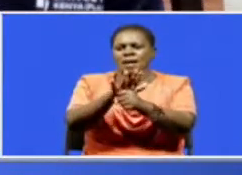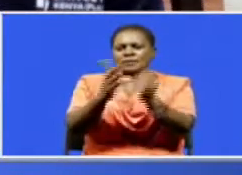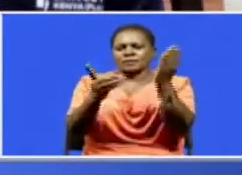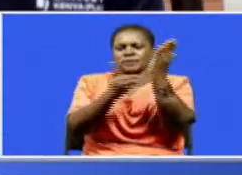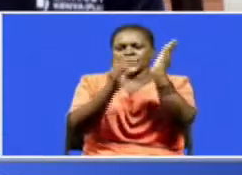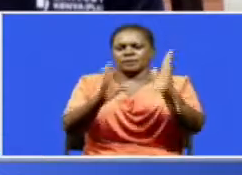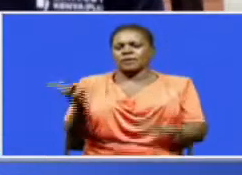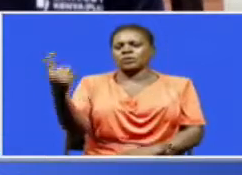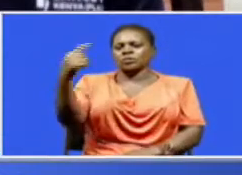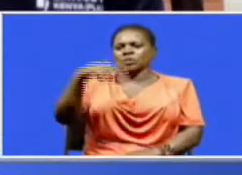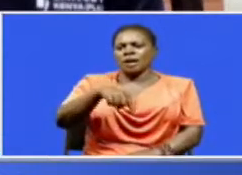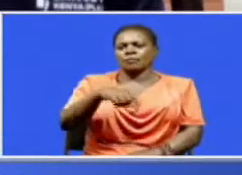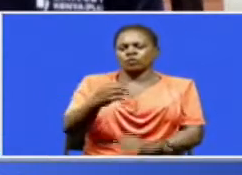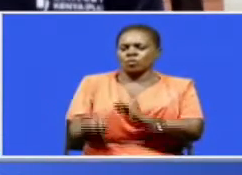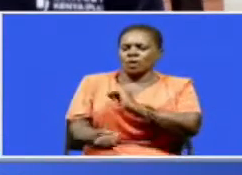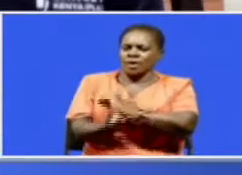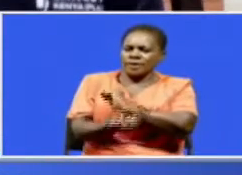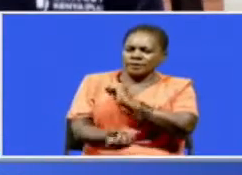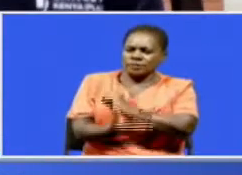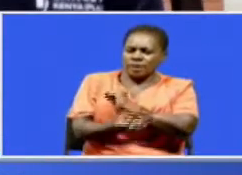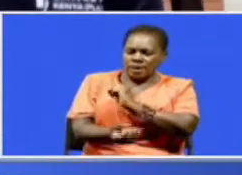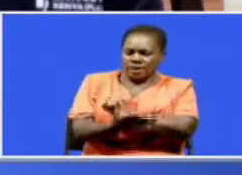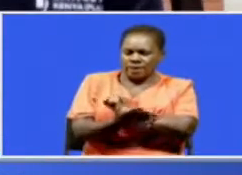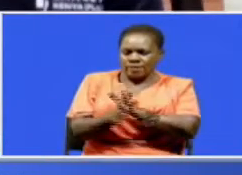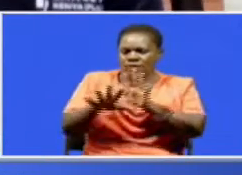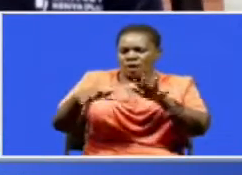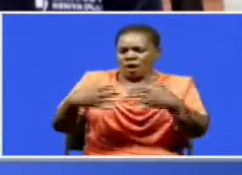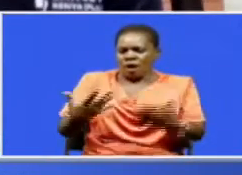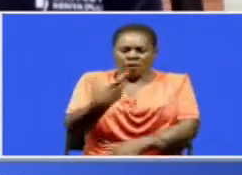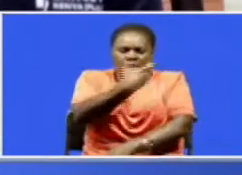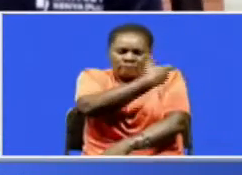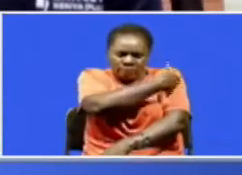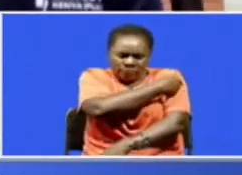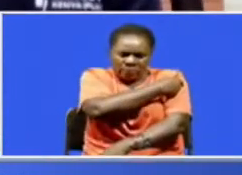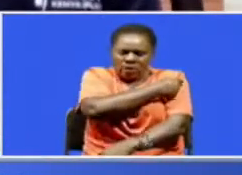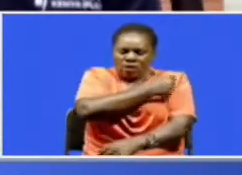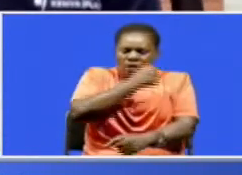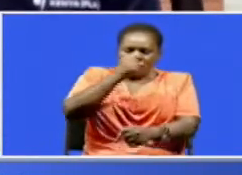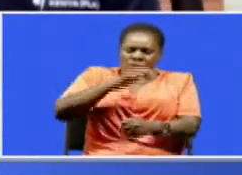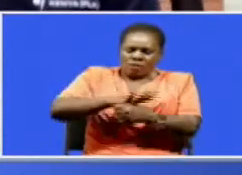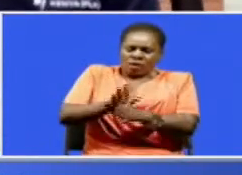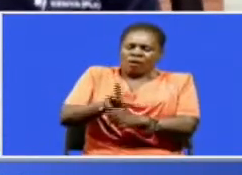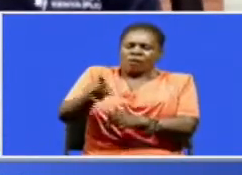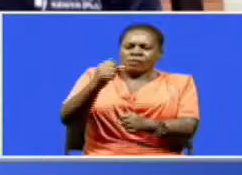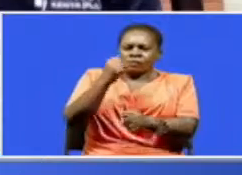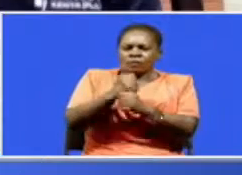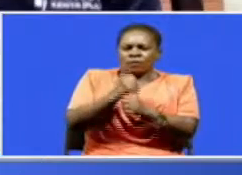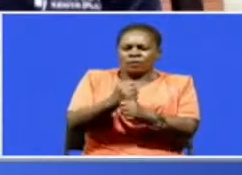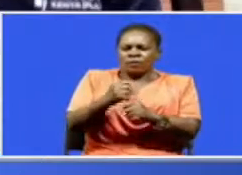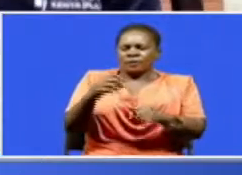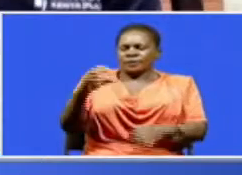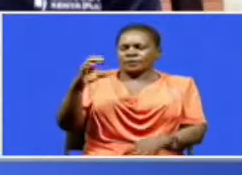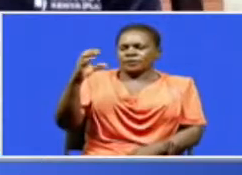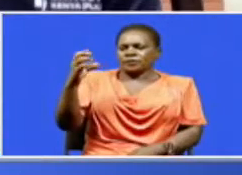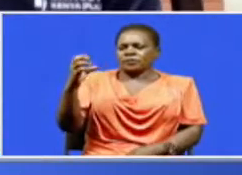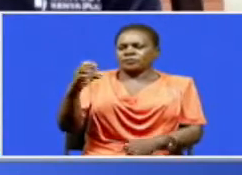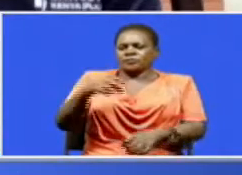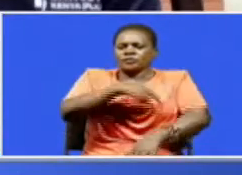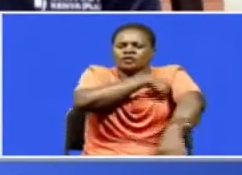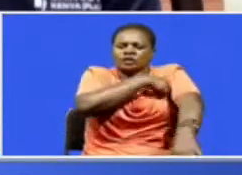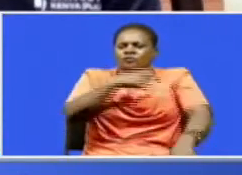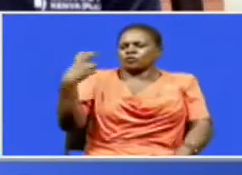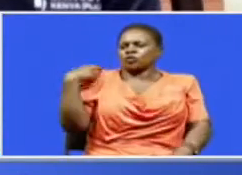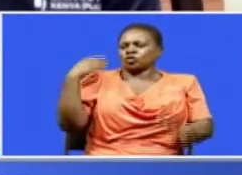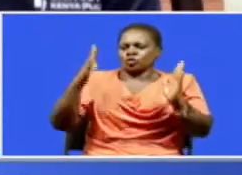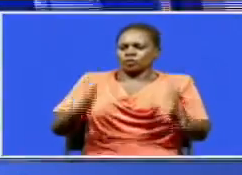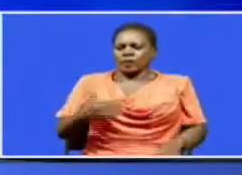making the time to join us and help us understand the efficacy of the coronavirus vaccines. He is the chief consultant